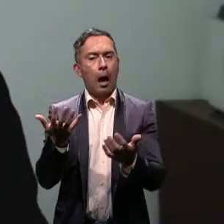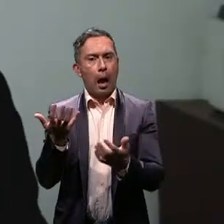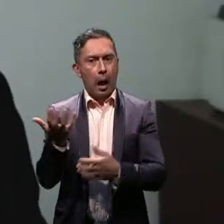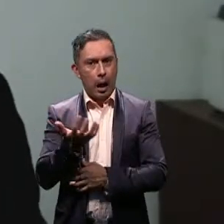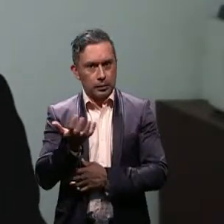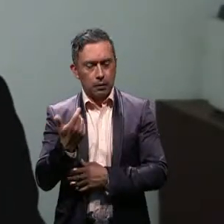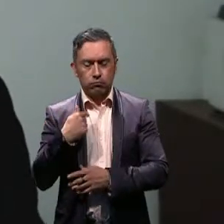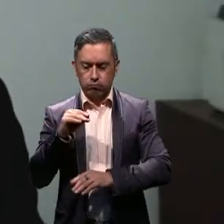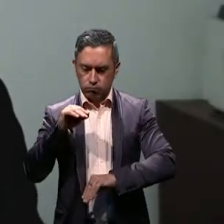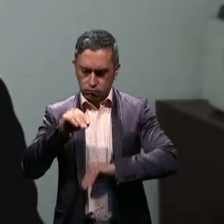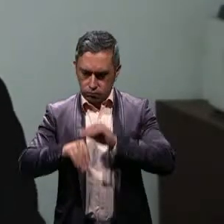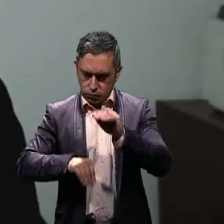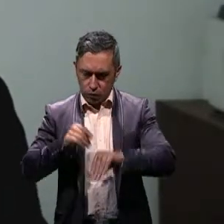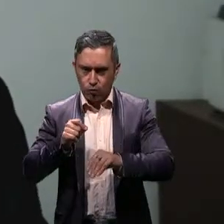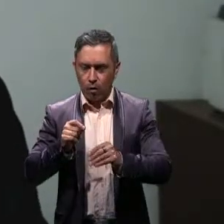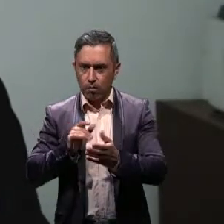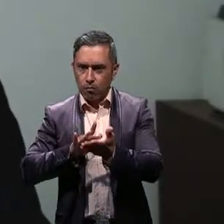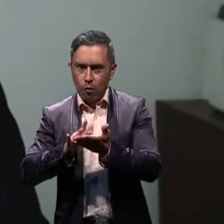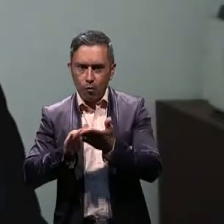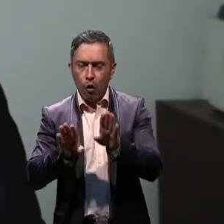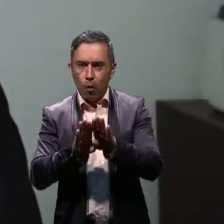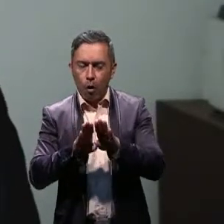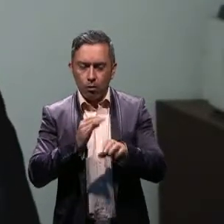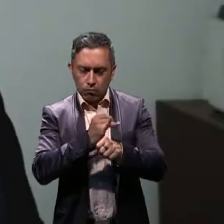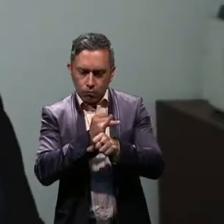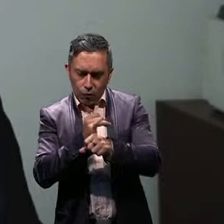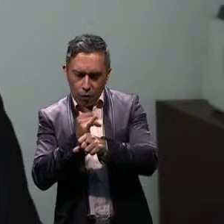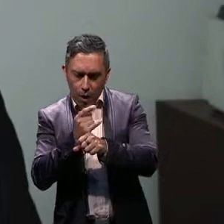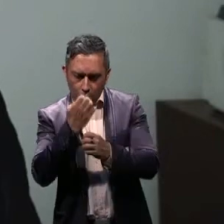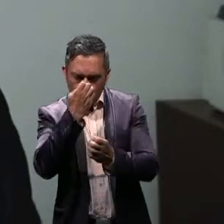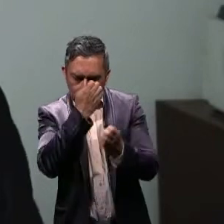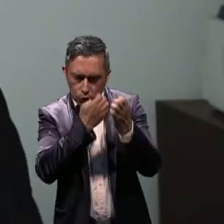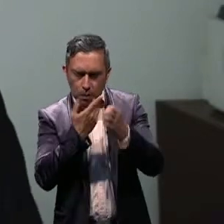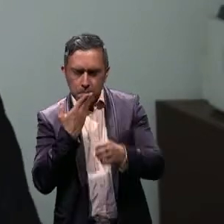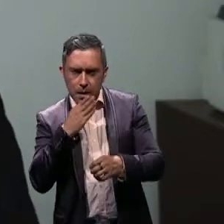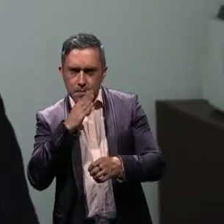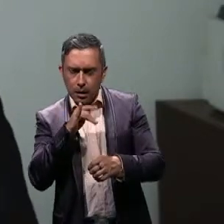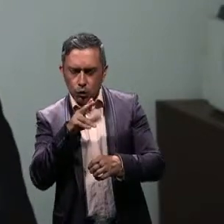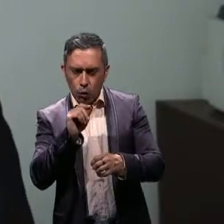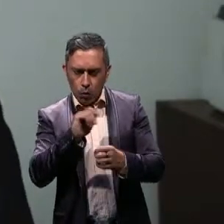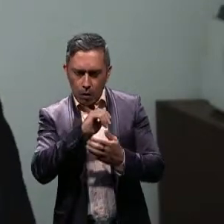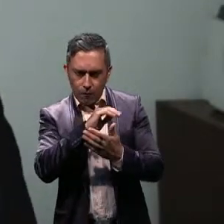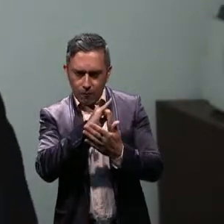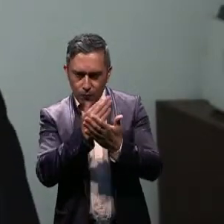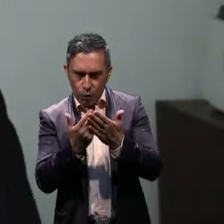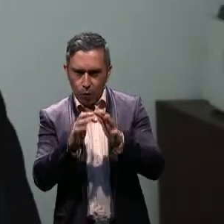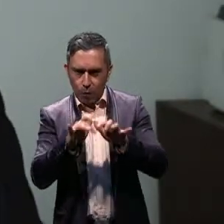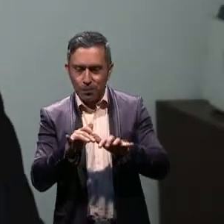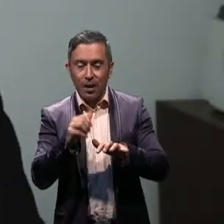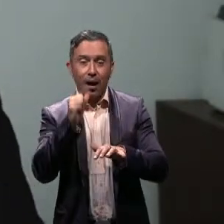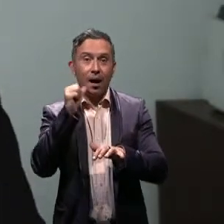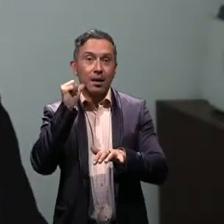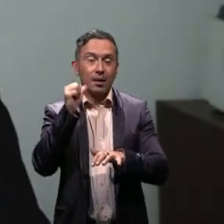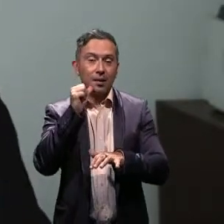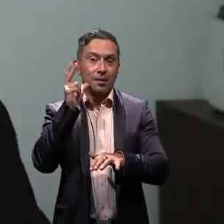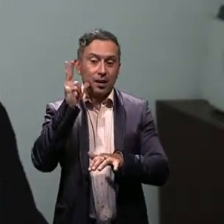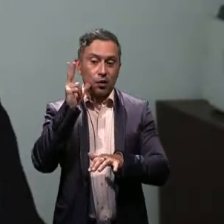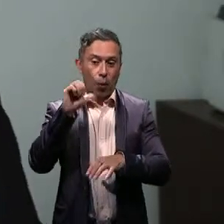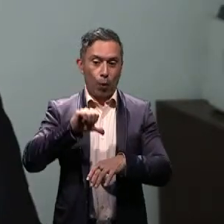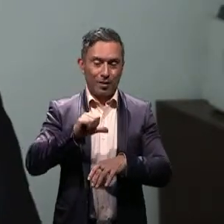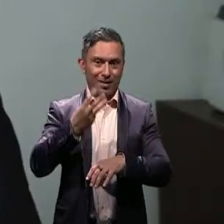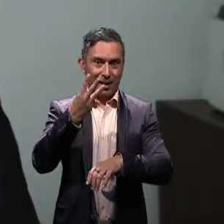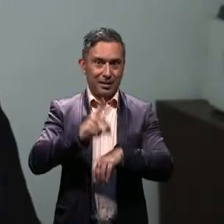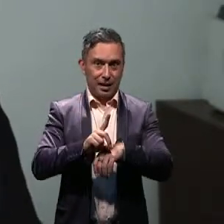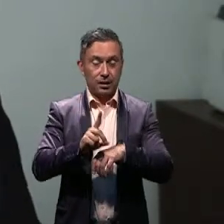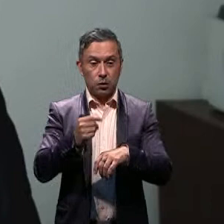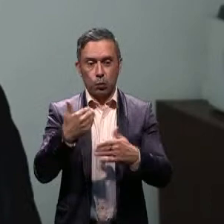some synergy, the synergy that is required by these actions before the